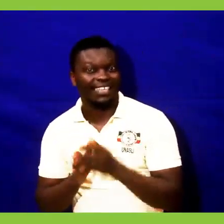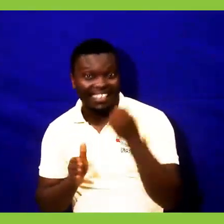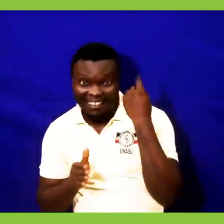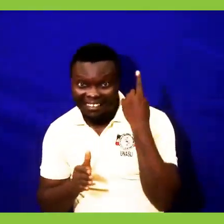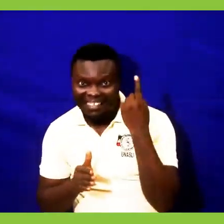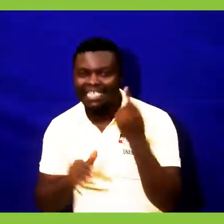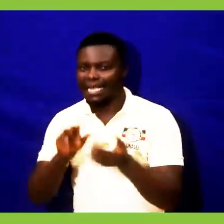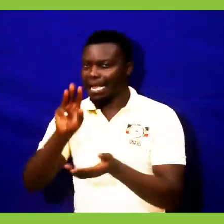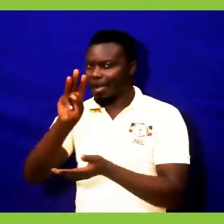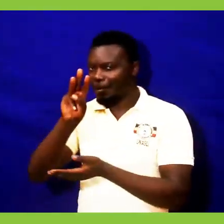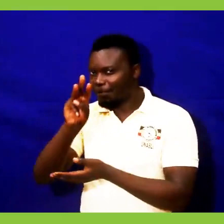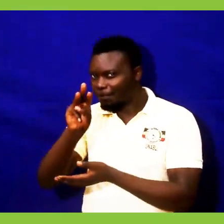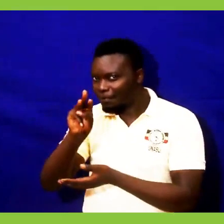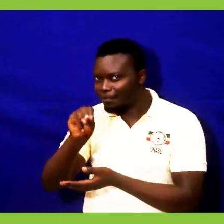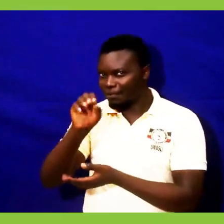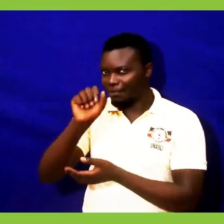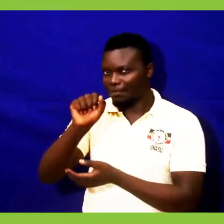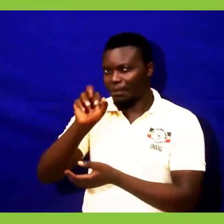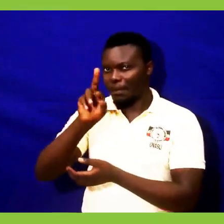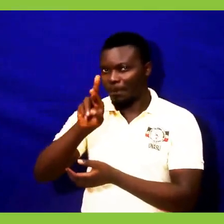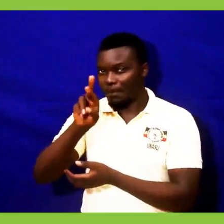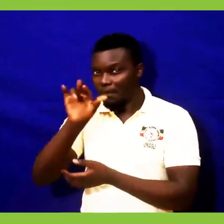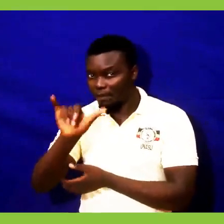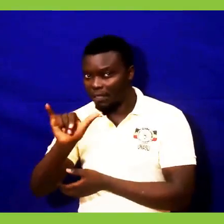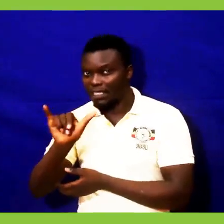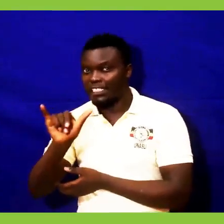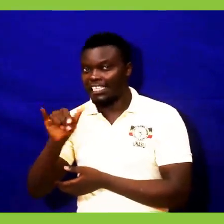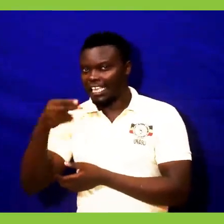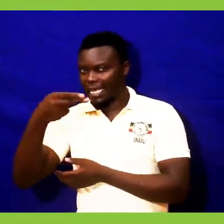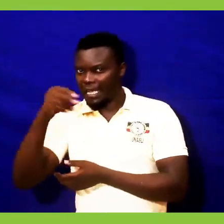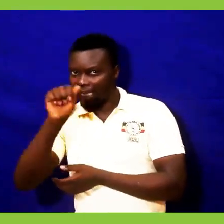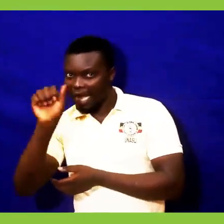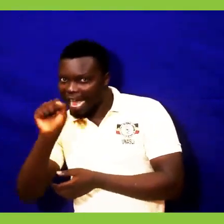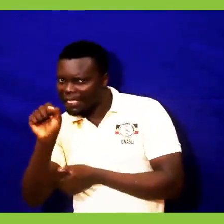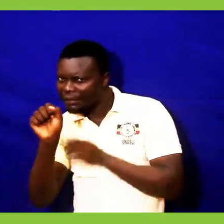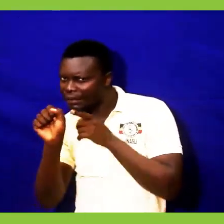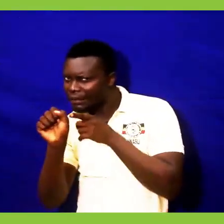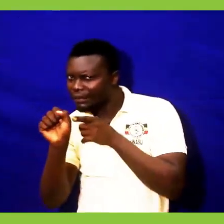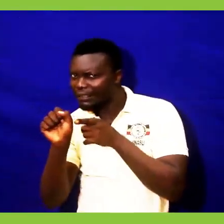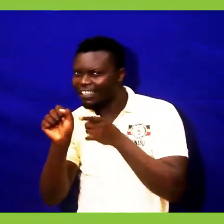Mary has just collected the books.